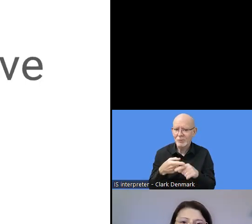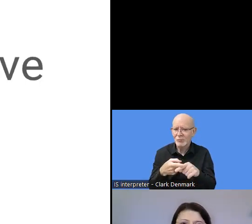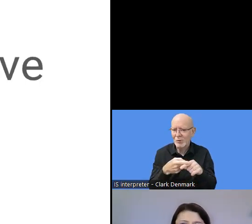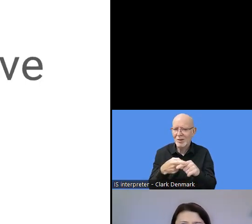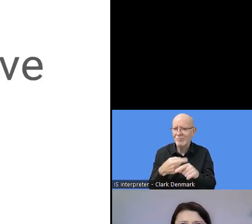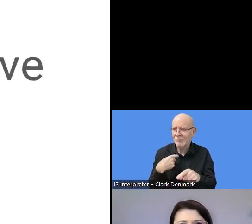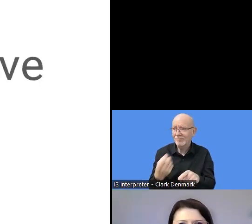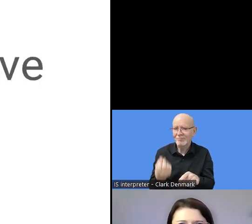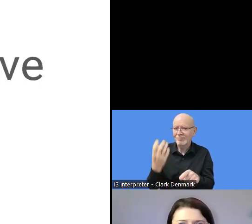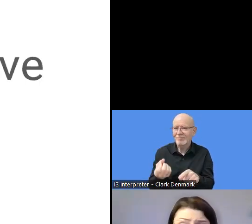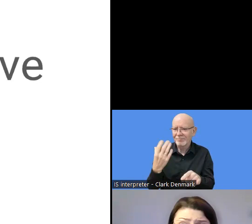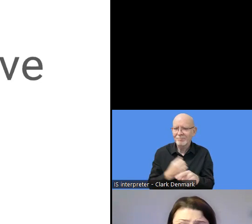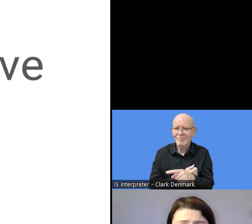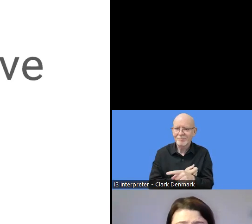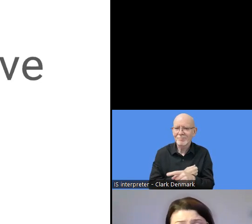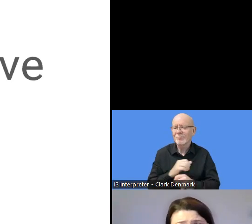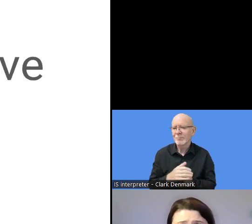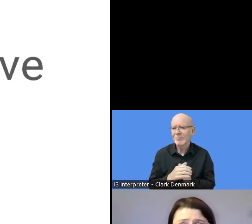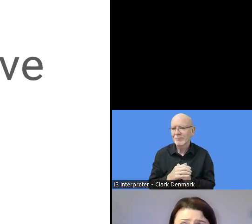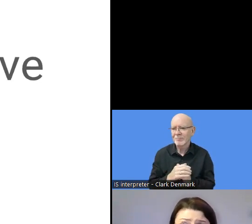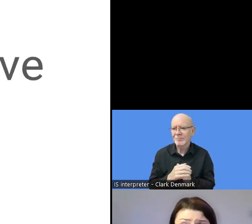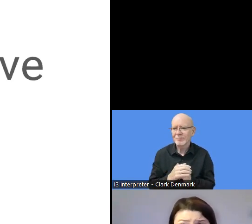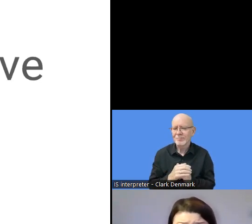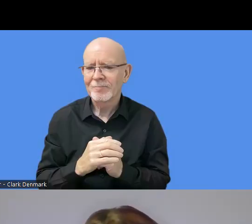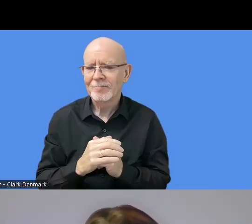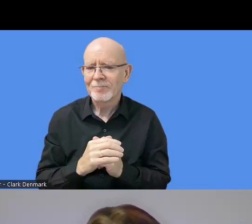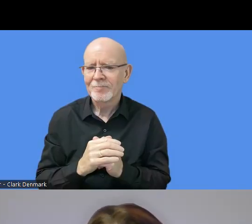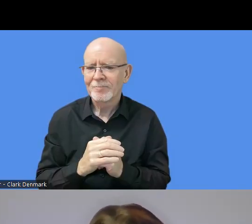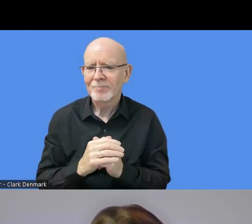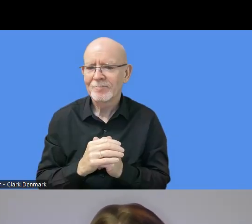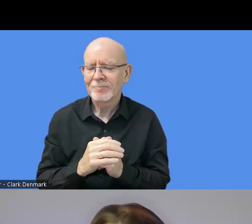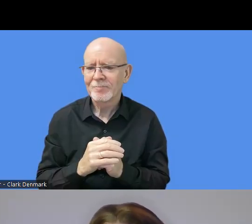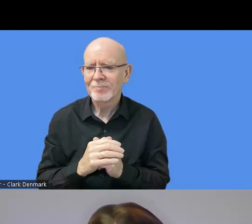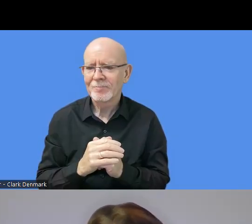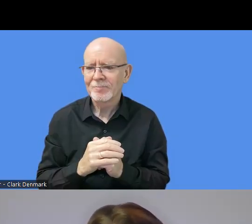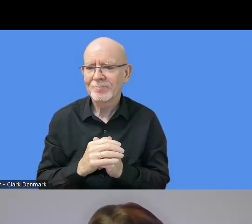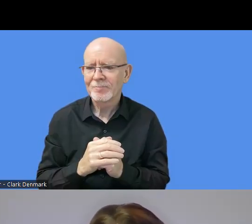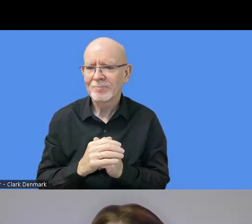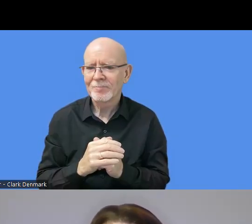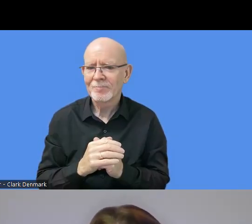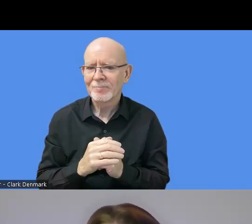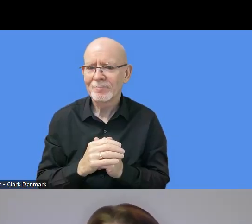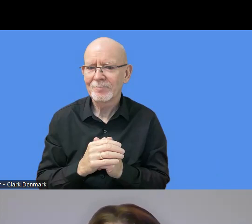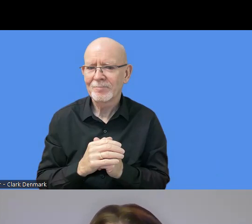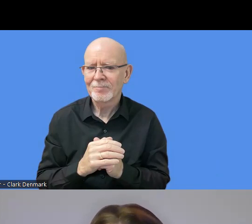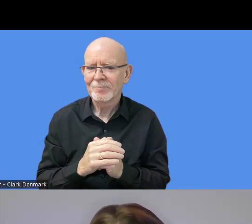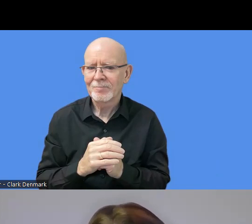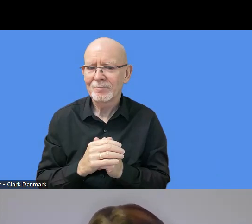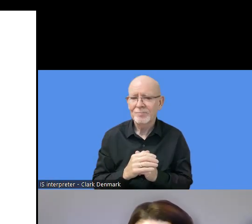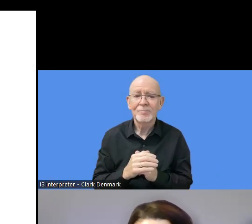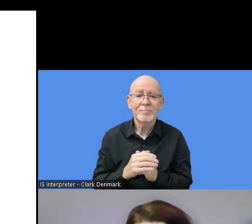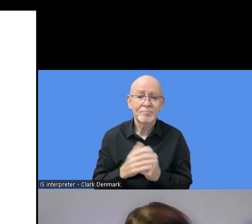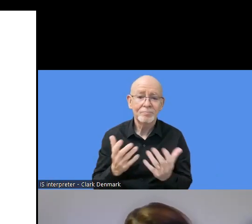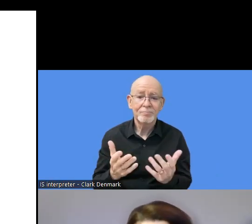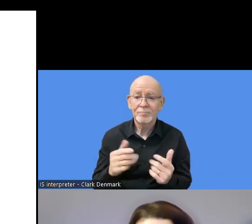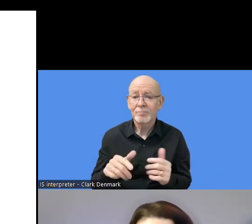So the goal of this presentation is to present briefly the ESL Foundation, who initiated the Zero Project, what we are